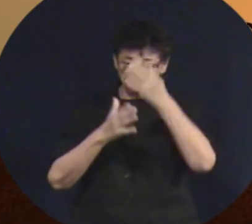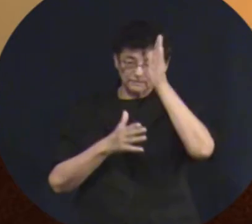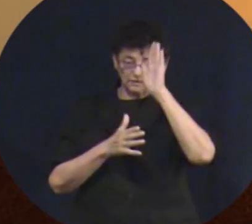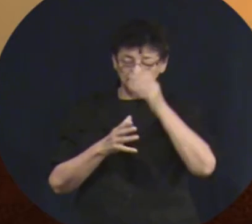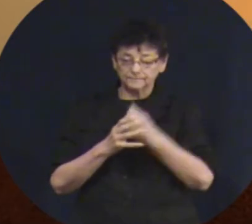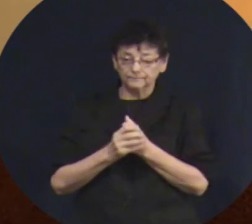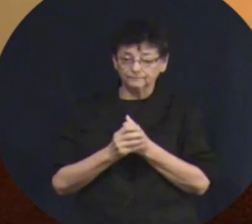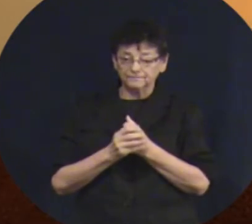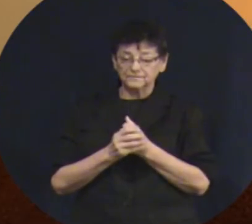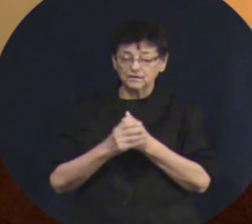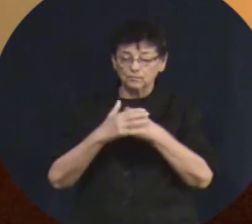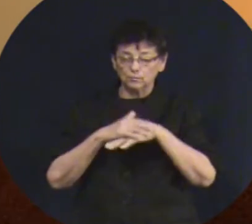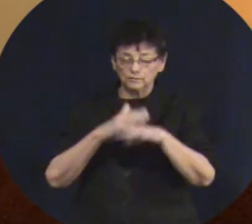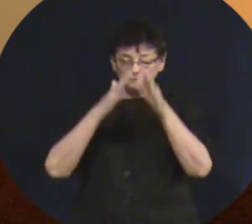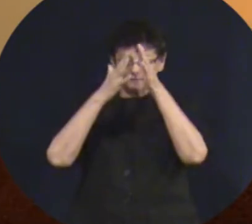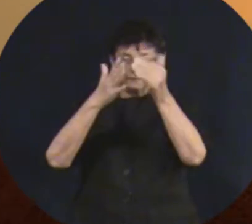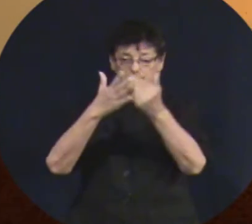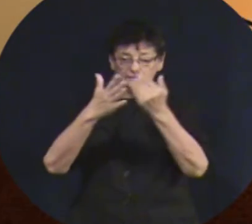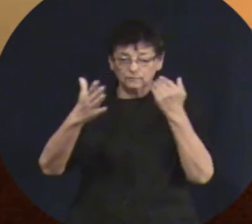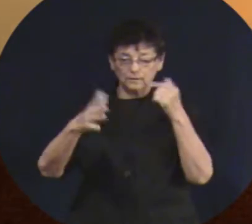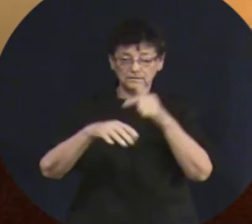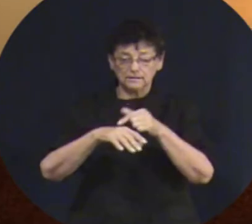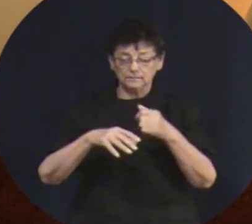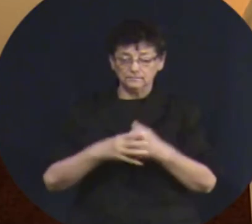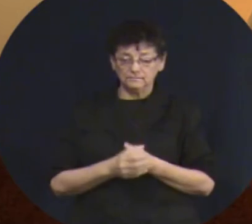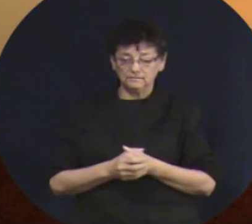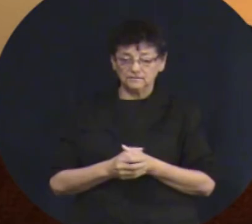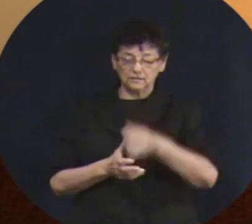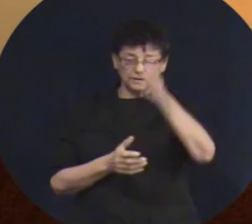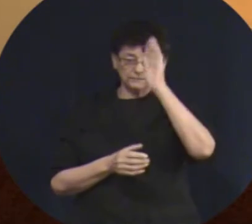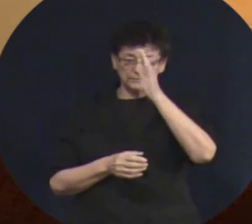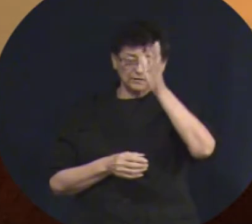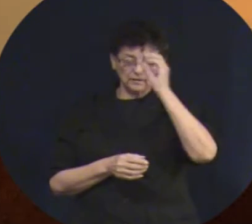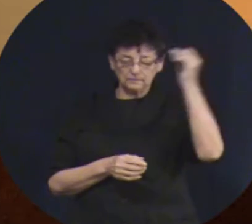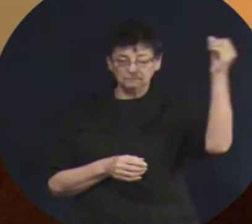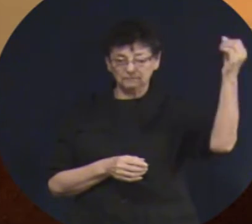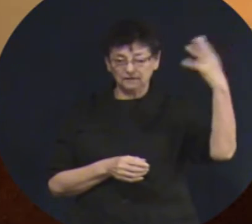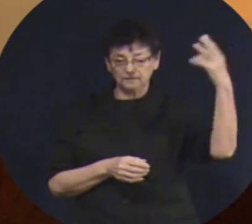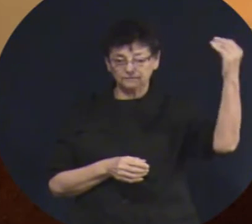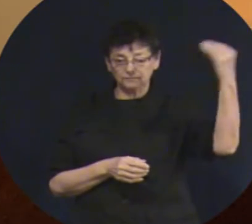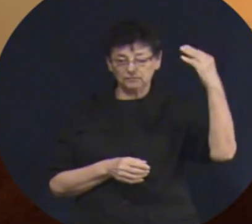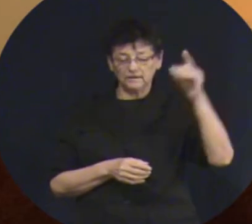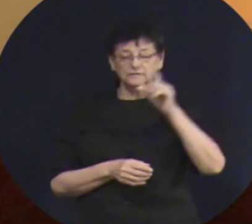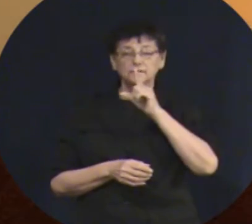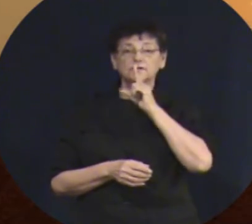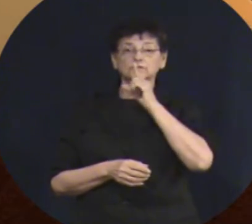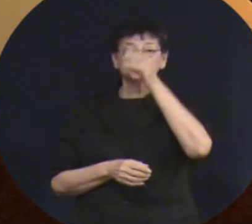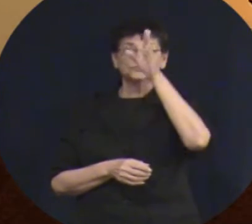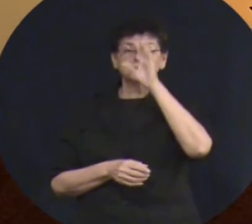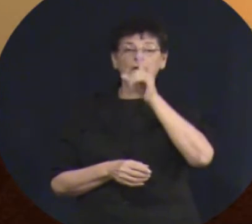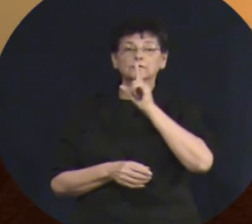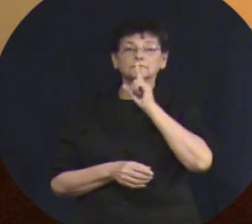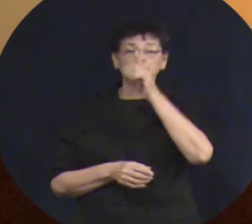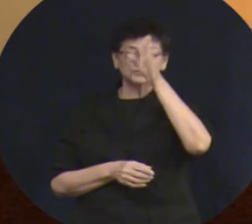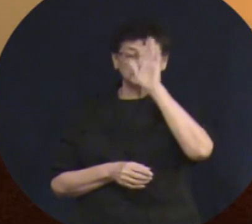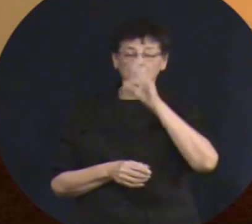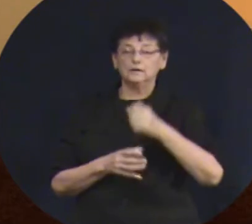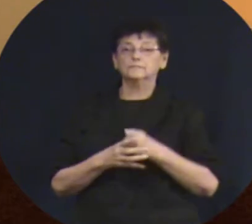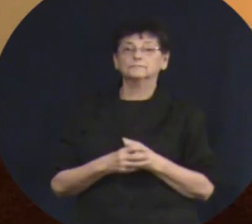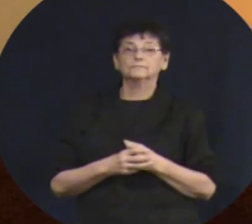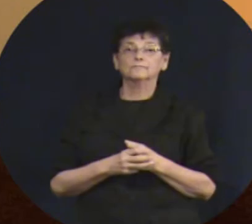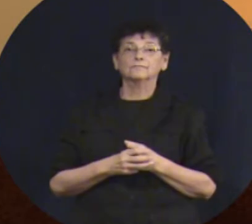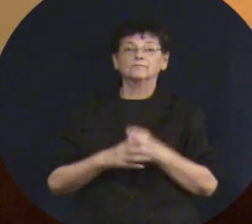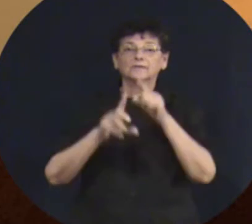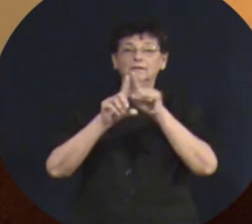God, born of the Father before all ages, God from God, light from light, true God from true